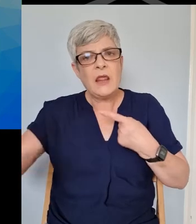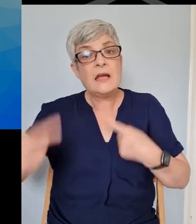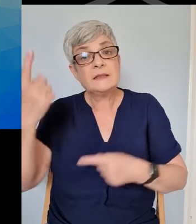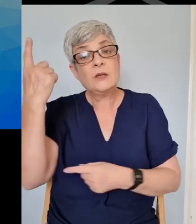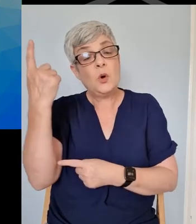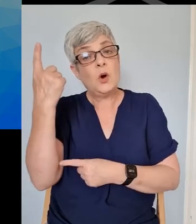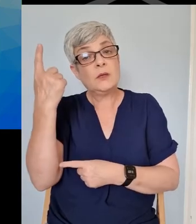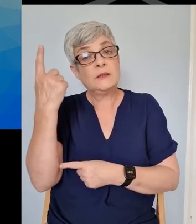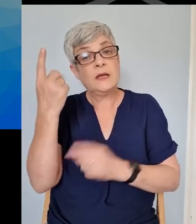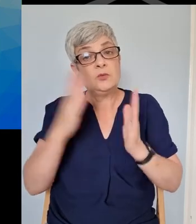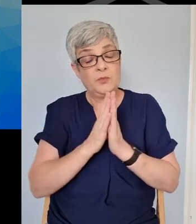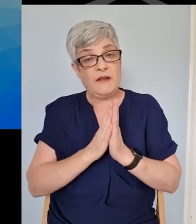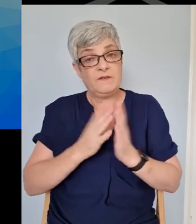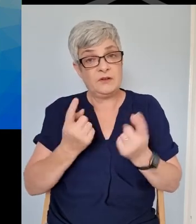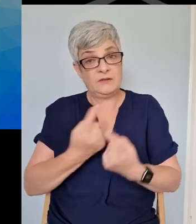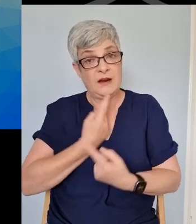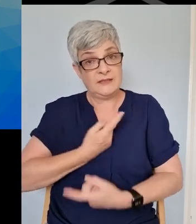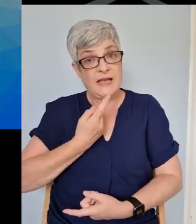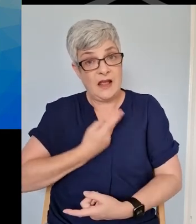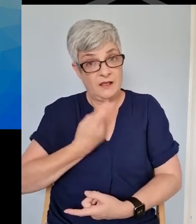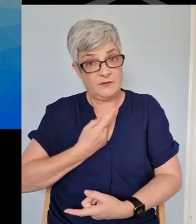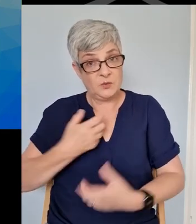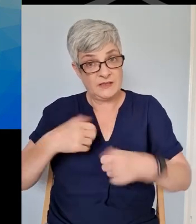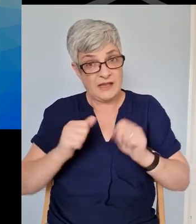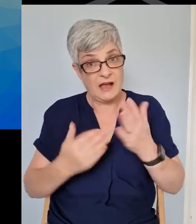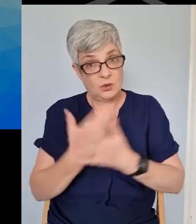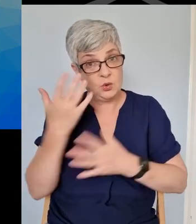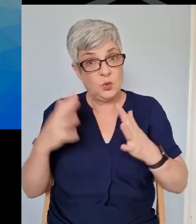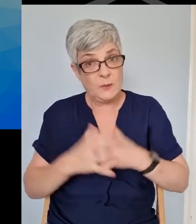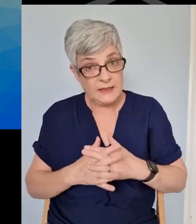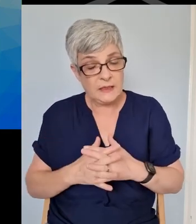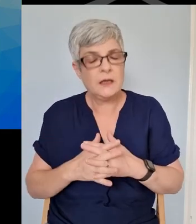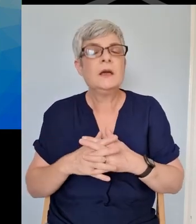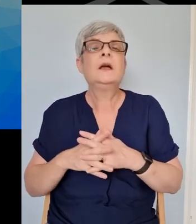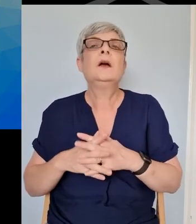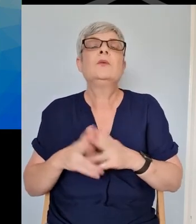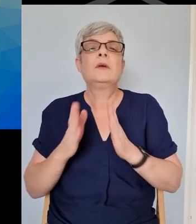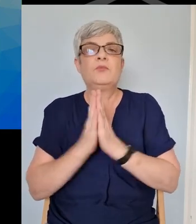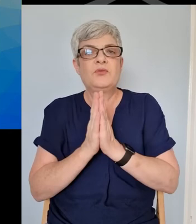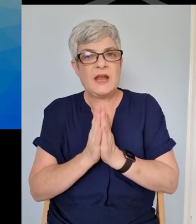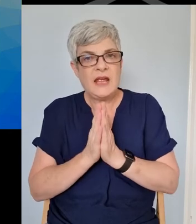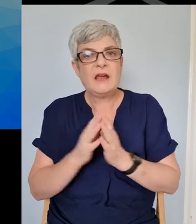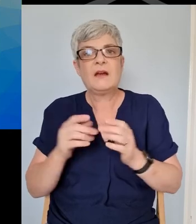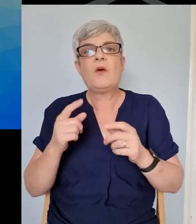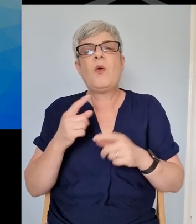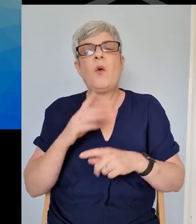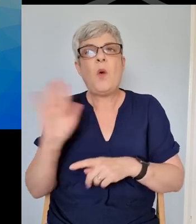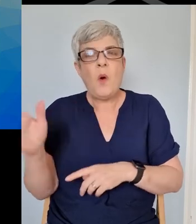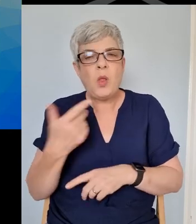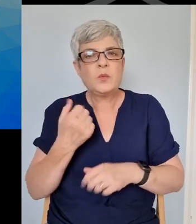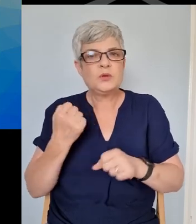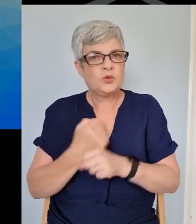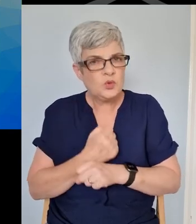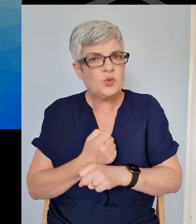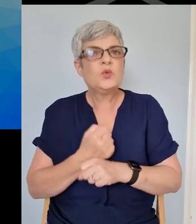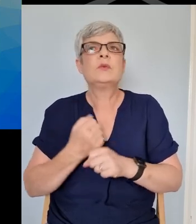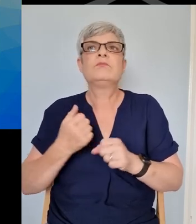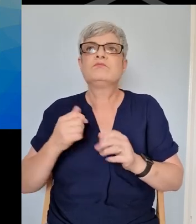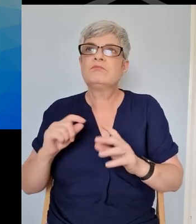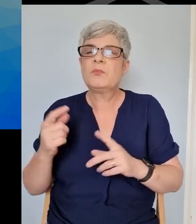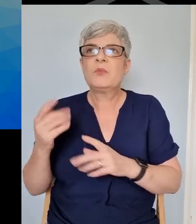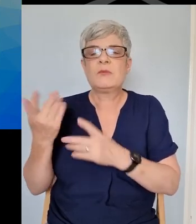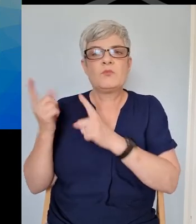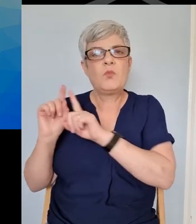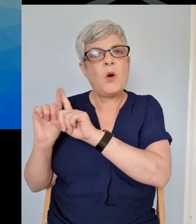for ourselves as we start the week ahead. We ask that in all that we do, we may walk more closely with you at our side in